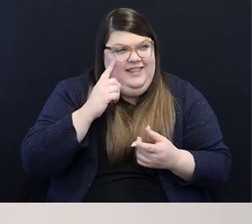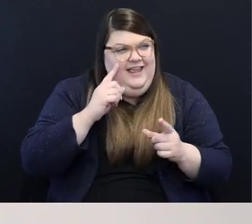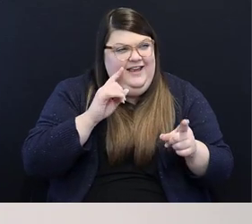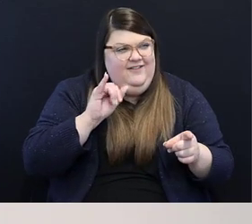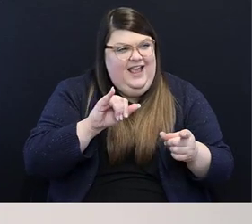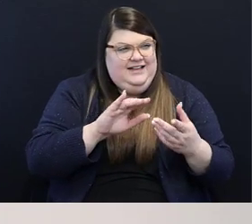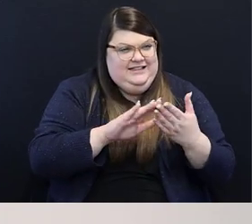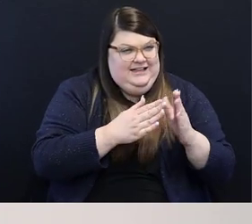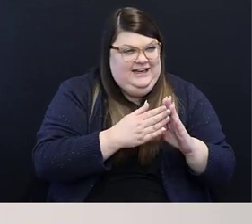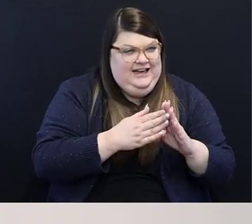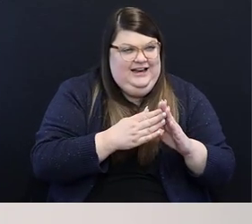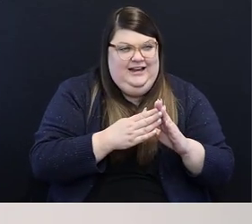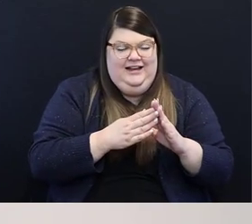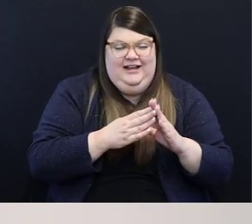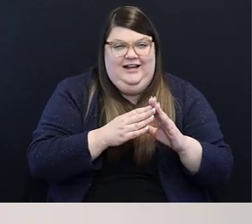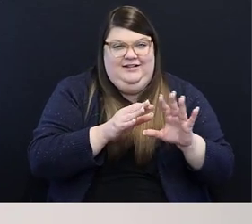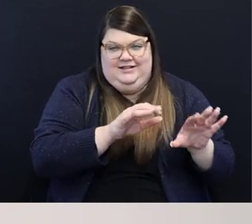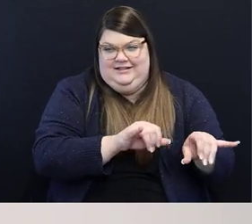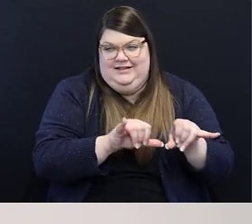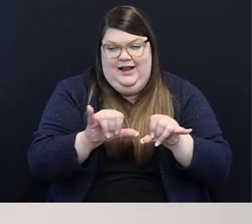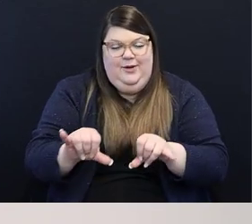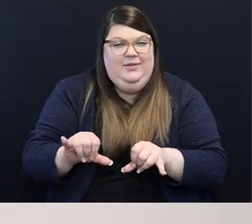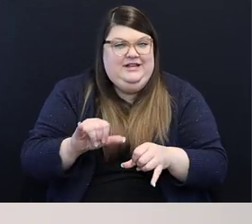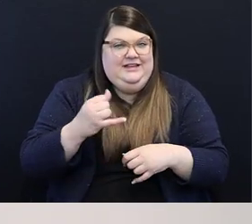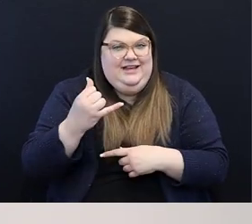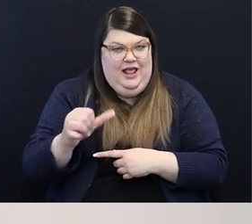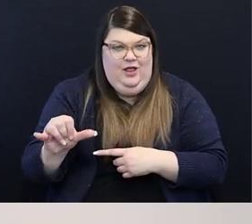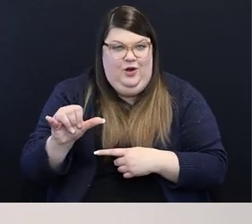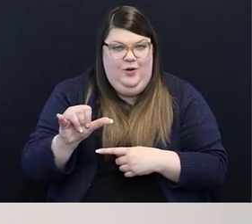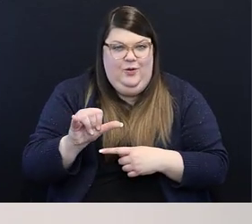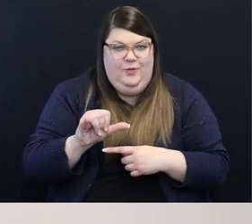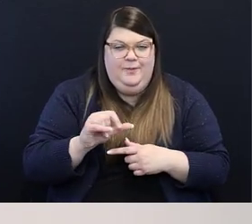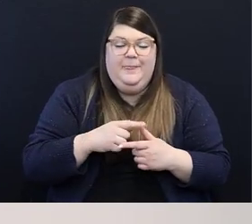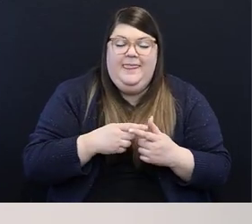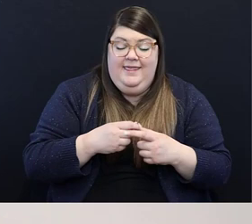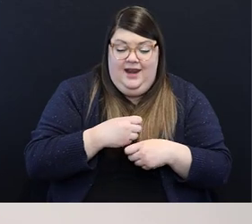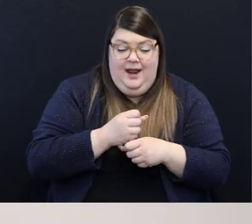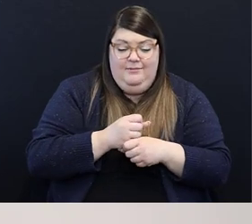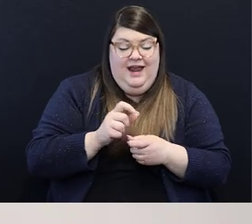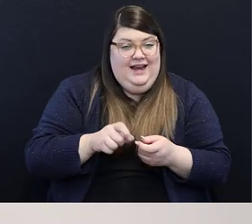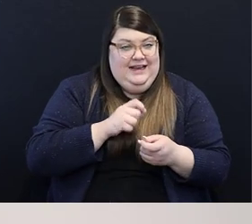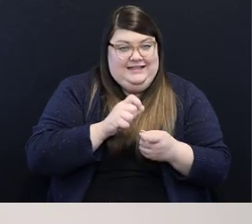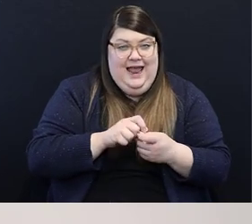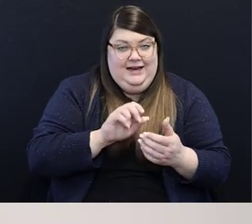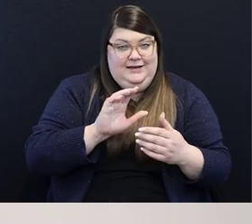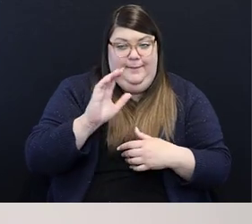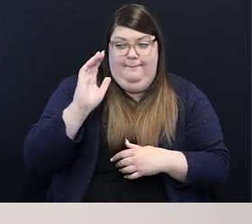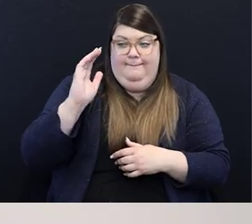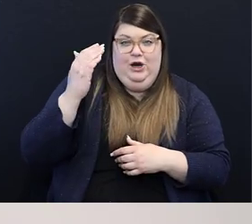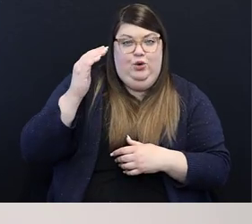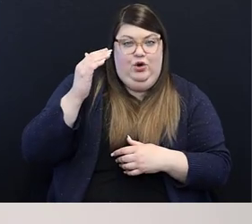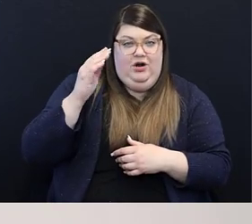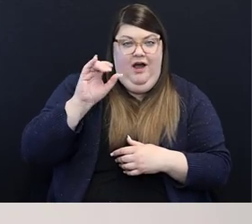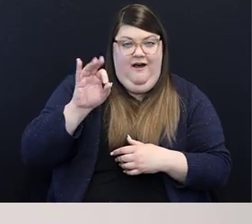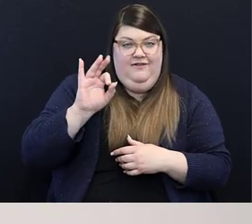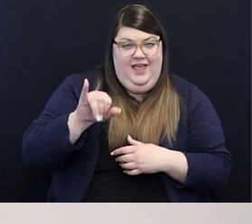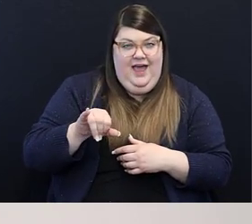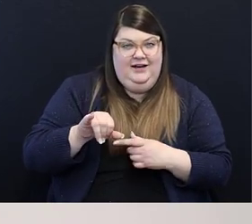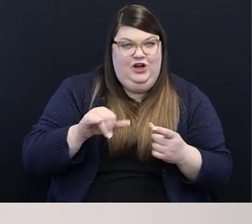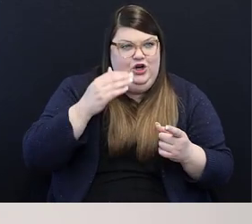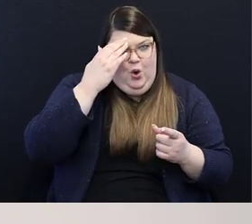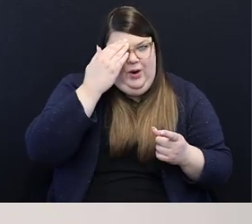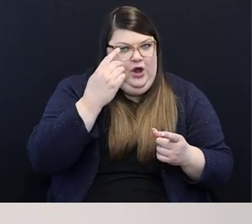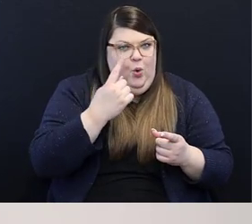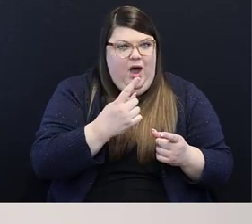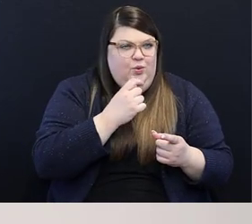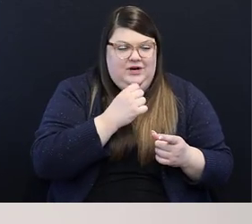inextricably. And then I remember I made that painting, and then I made an exact mirror of it, knowing that one wouldn't stay